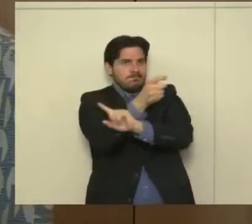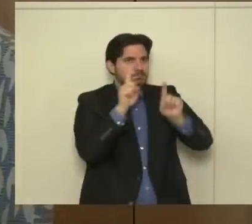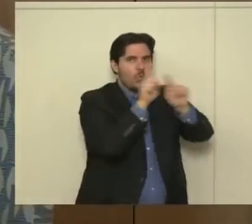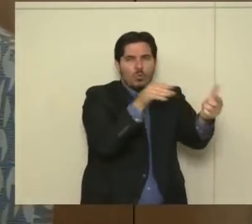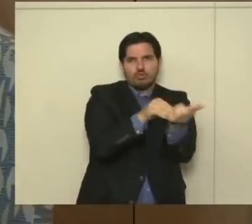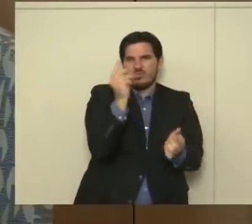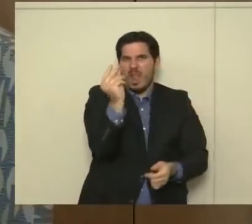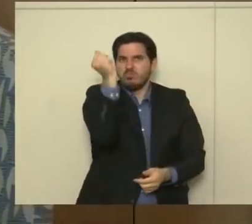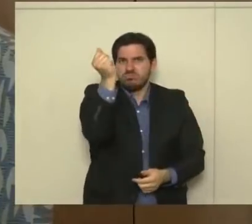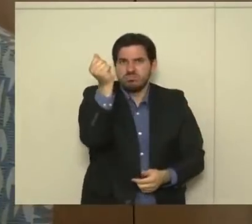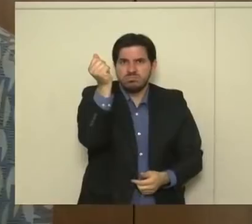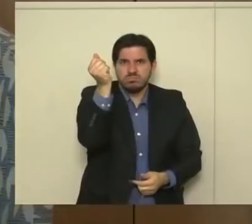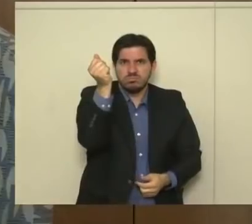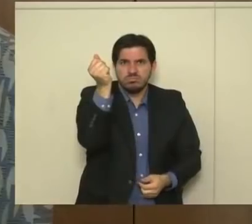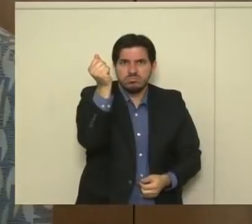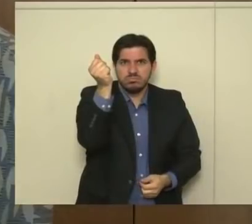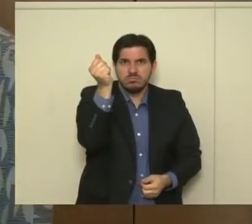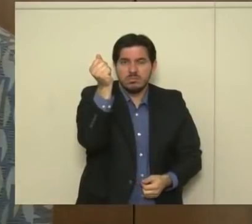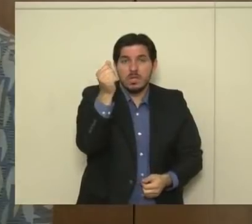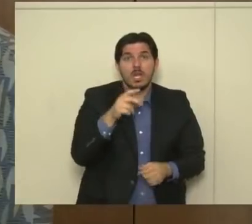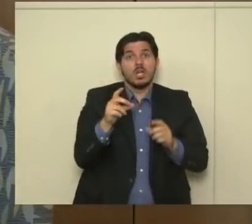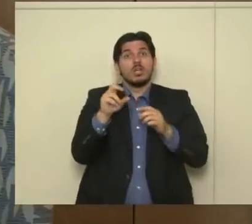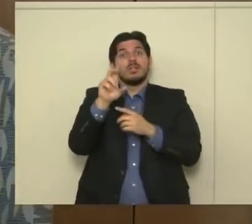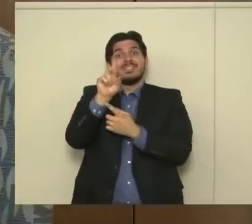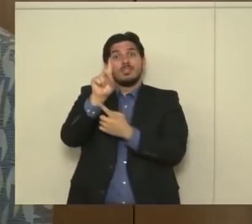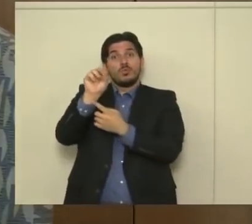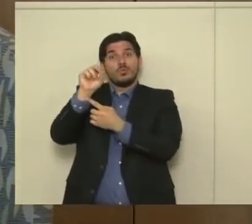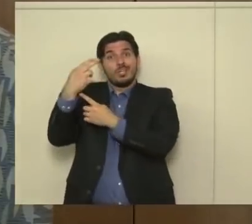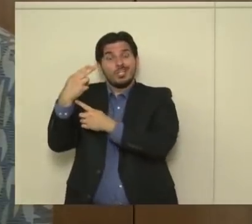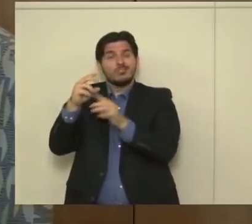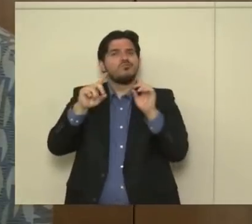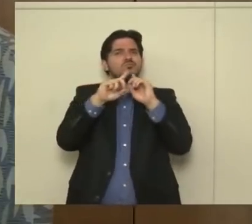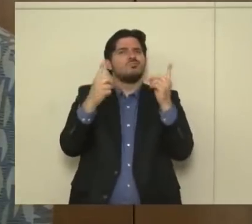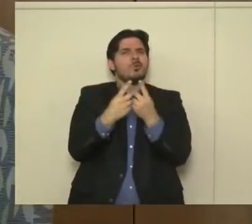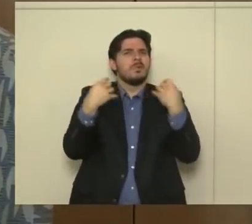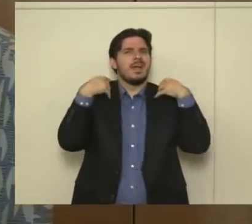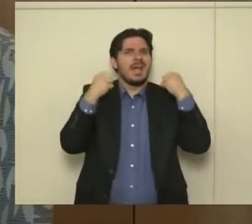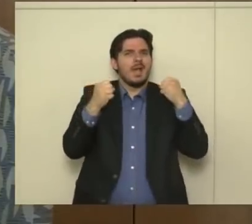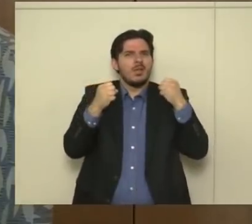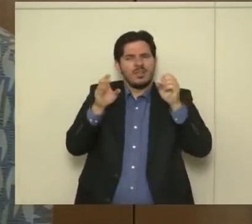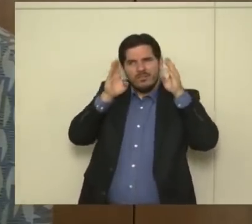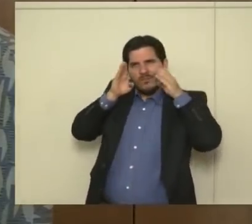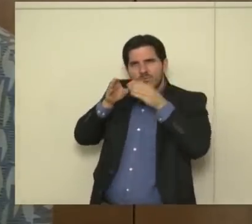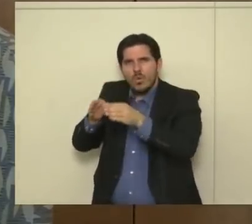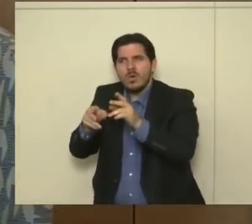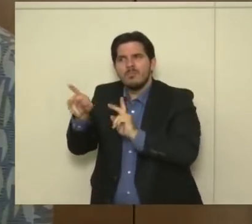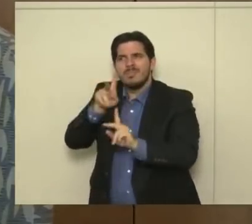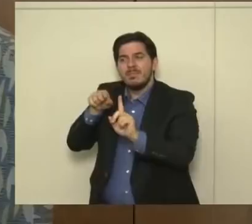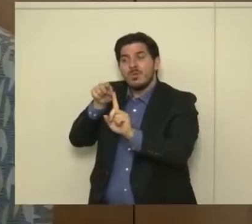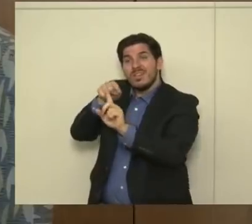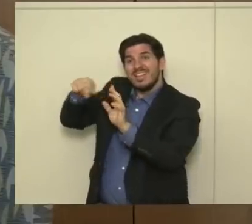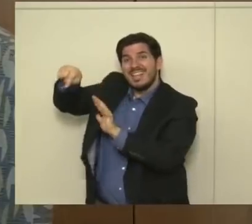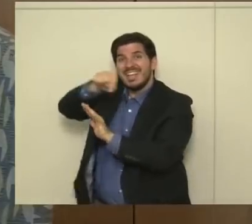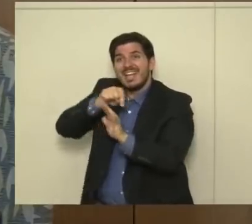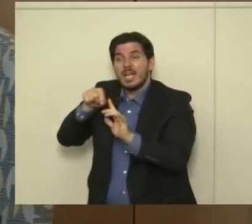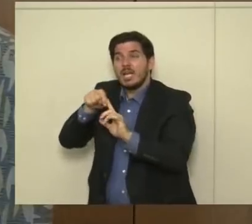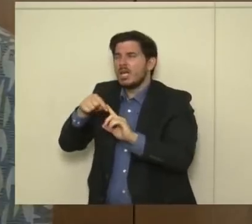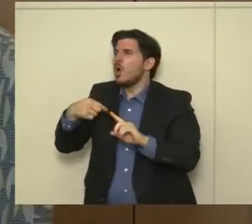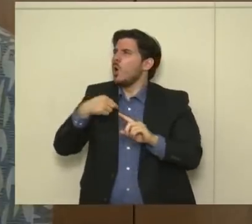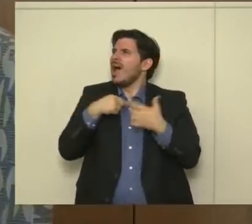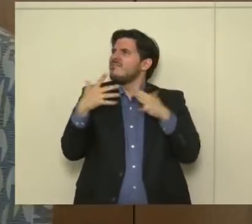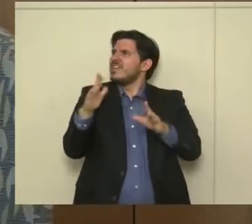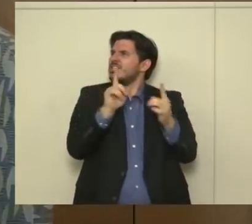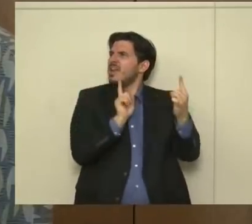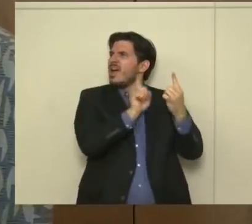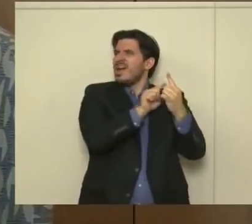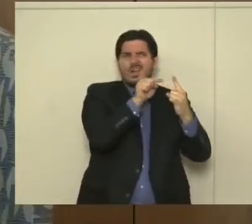Health focuses on asymptomatic individuals who have been in close contact with someone who's infected, because we're chasing the